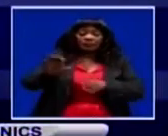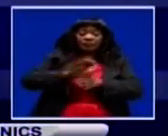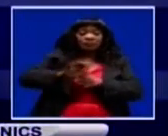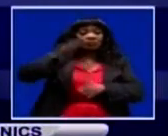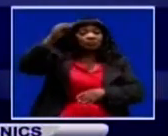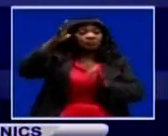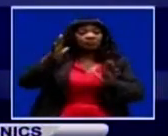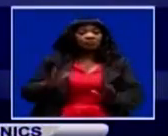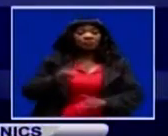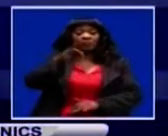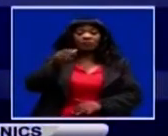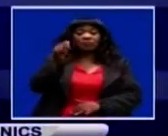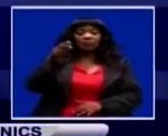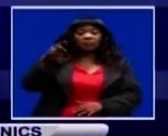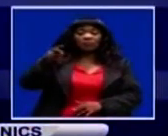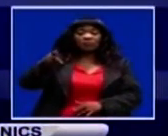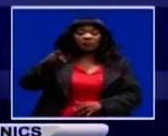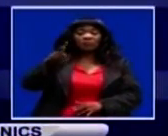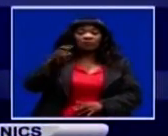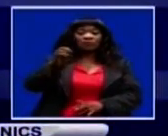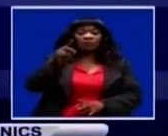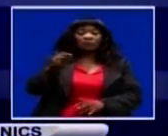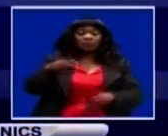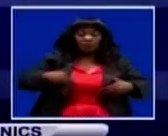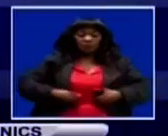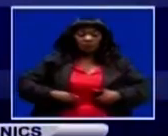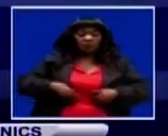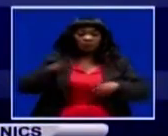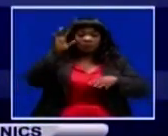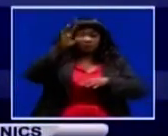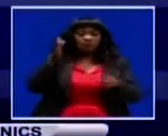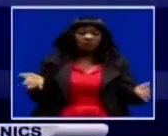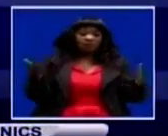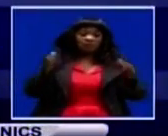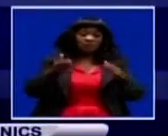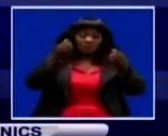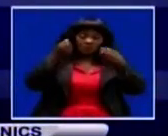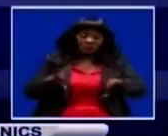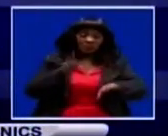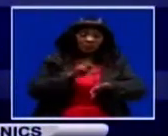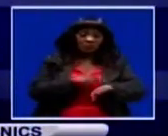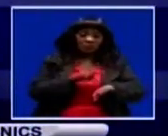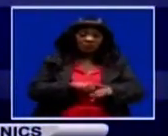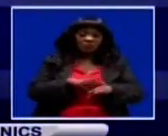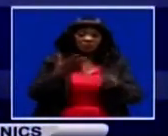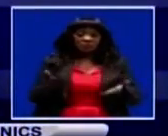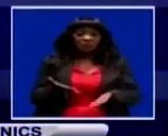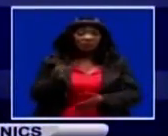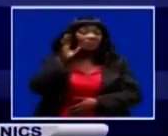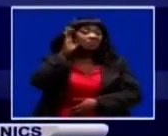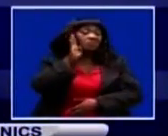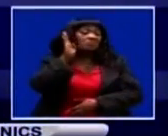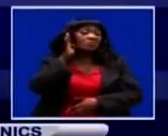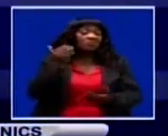Copperbelt Minister Jaffen Mwakalombe has urged youths in the province not to waste their time on illicit things like drugs and